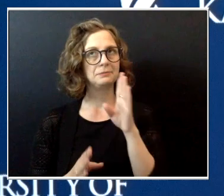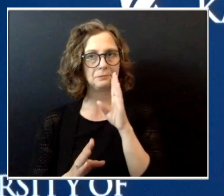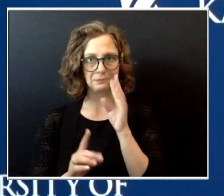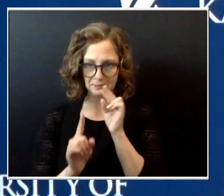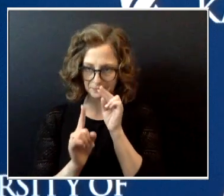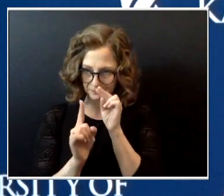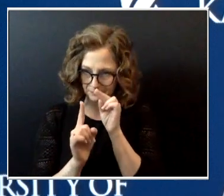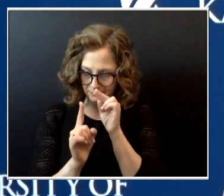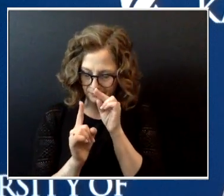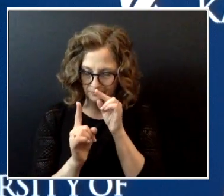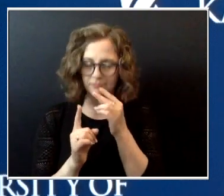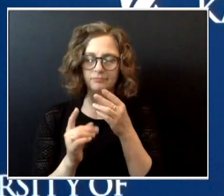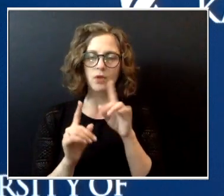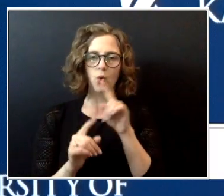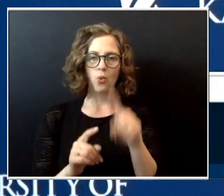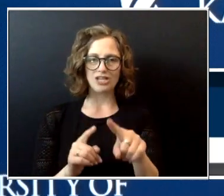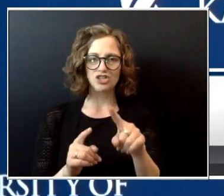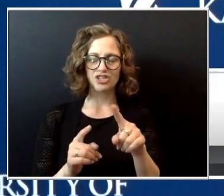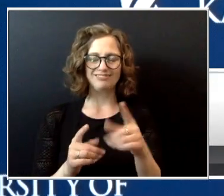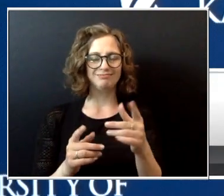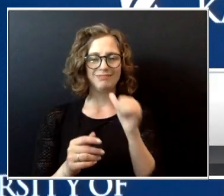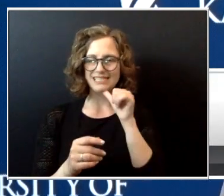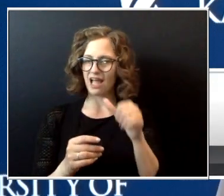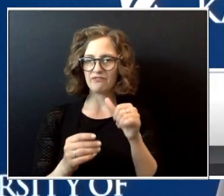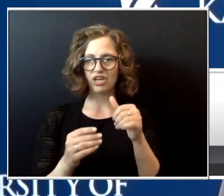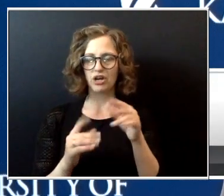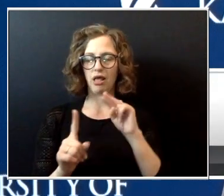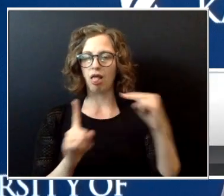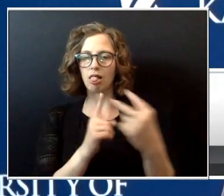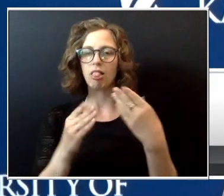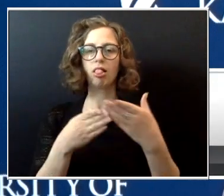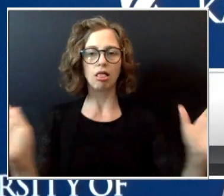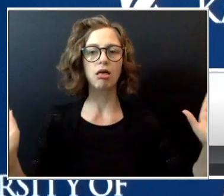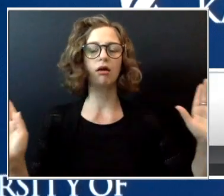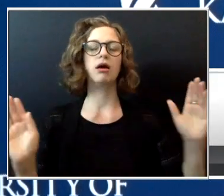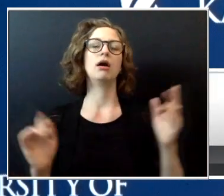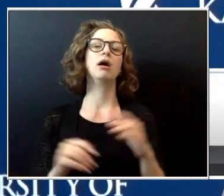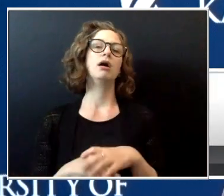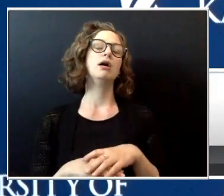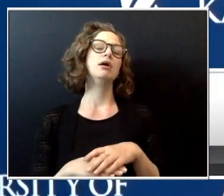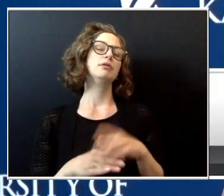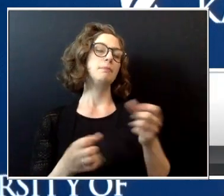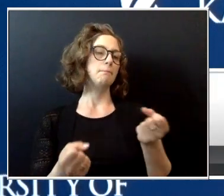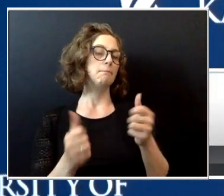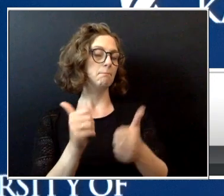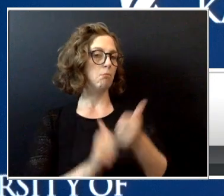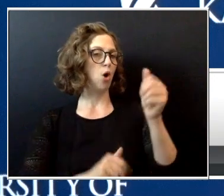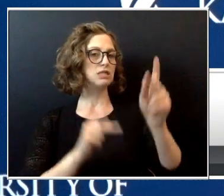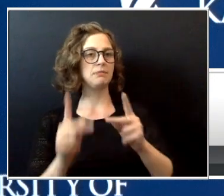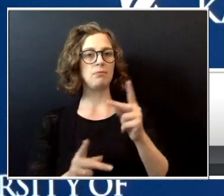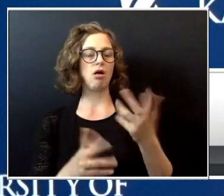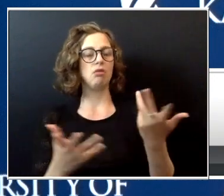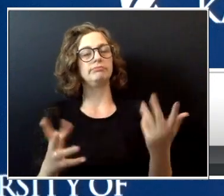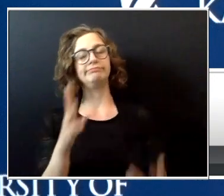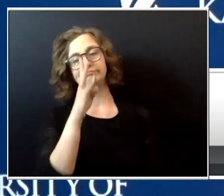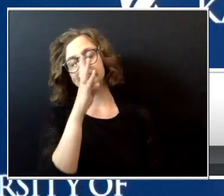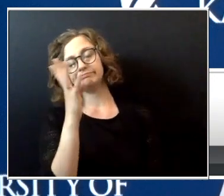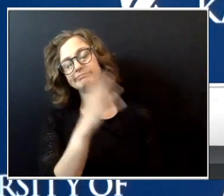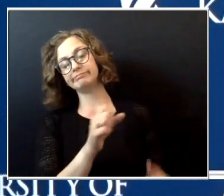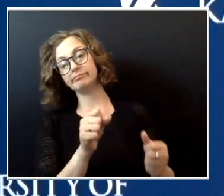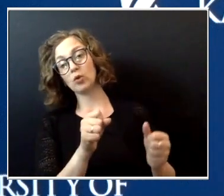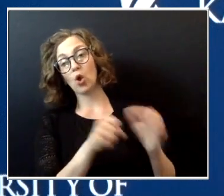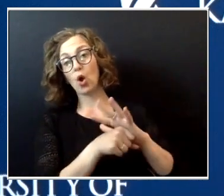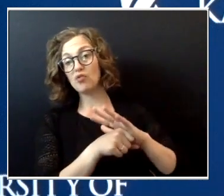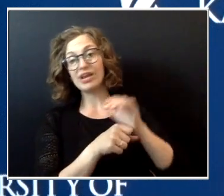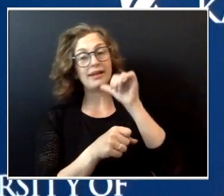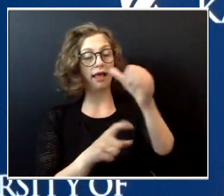general public, the pandemic is over. COVID doesn't impact our daily lives, but we have to remember there are groups of people